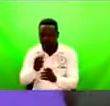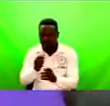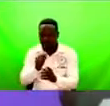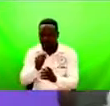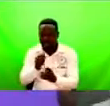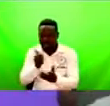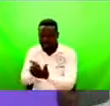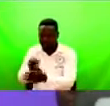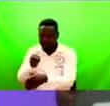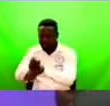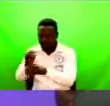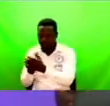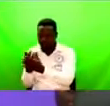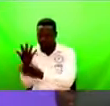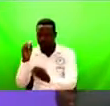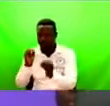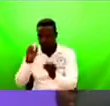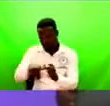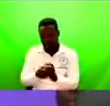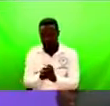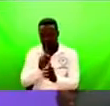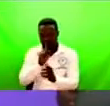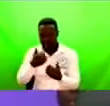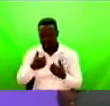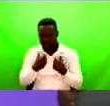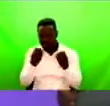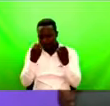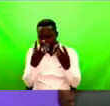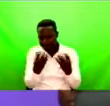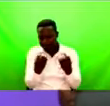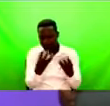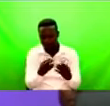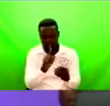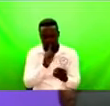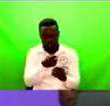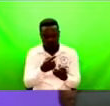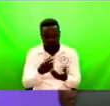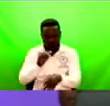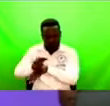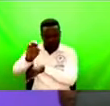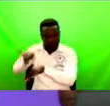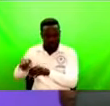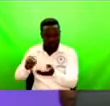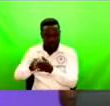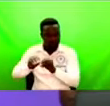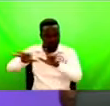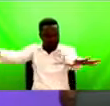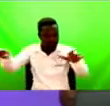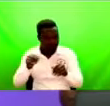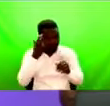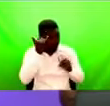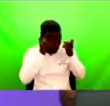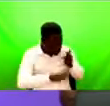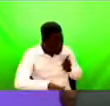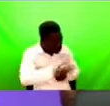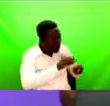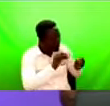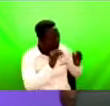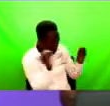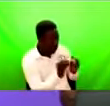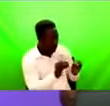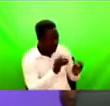ministry. We are many, therefore our ministry should go broader so that every one of